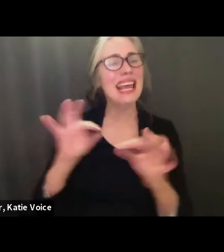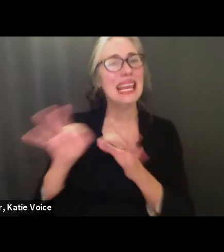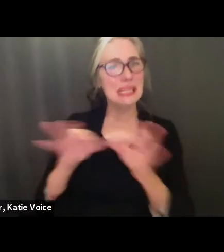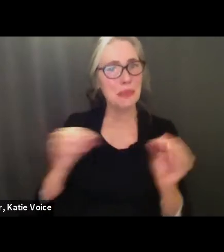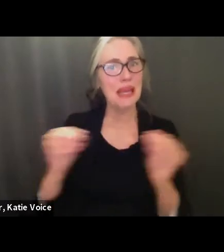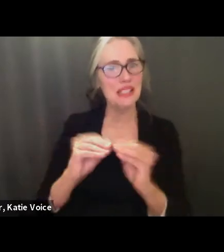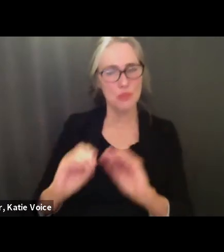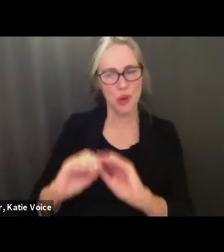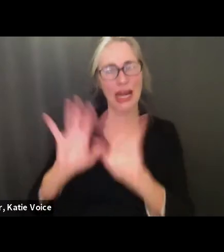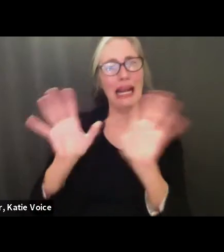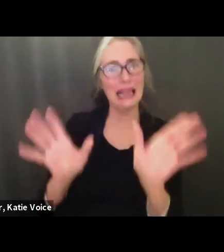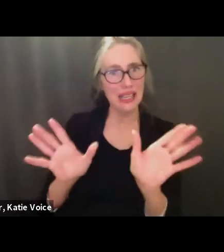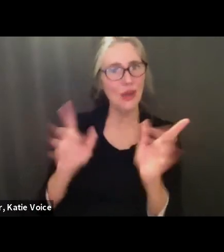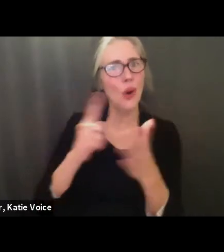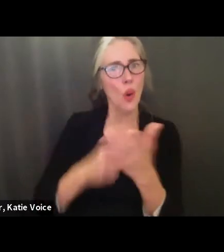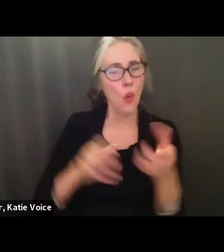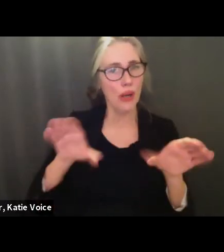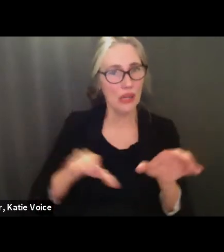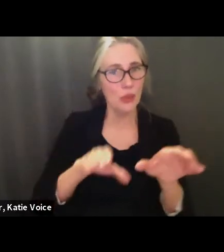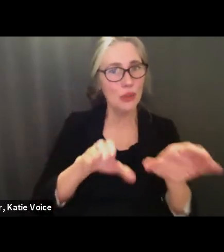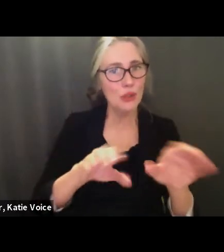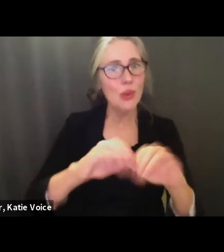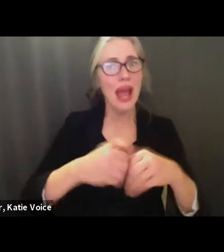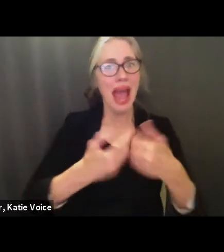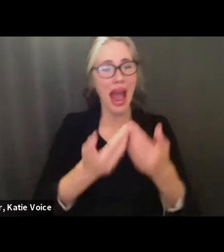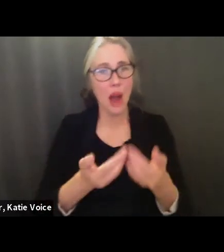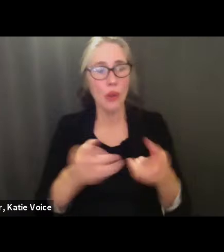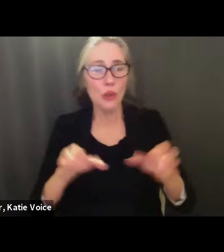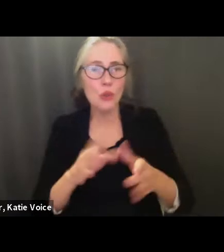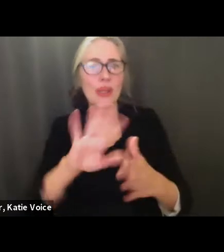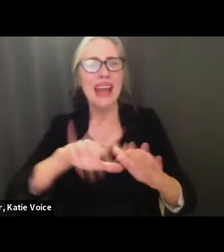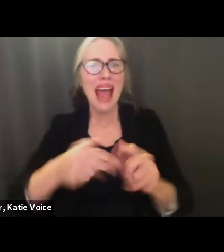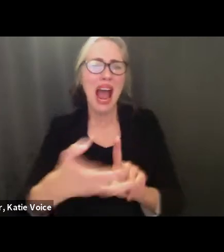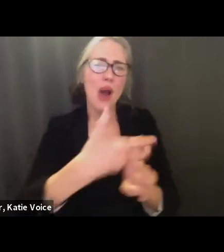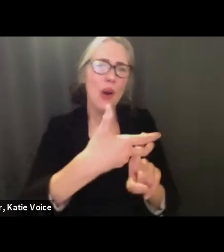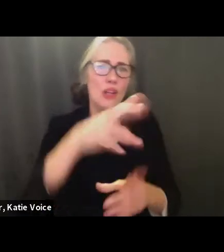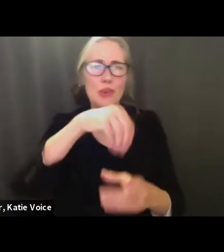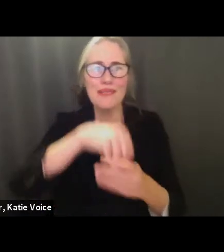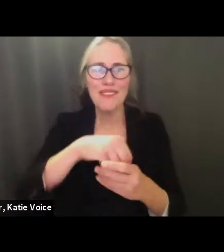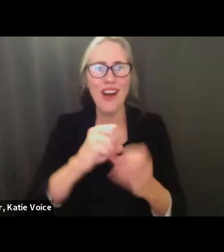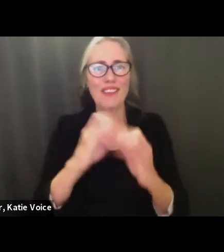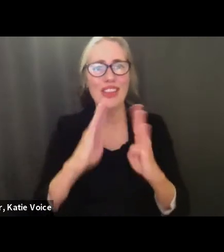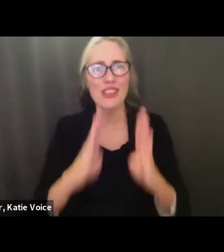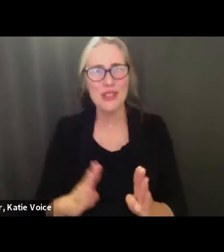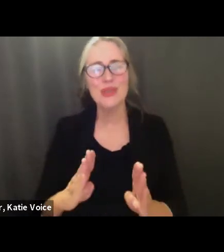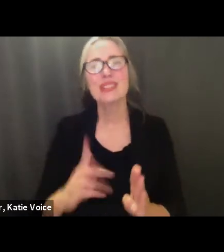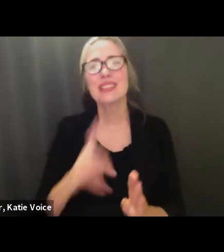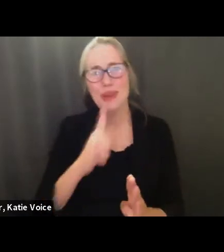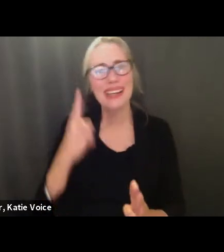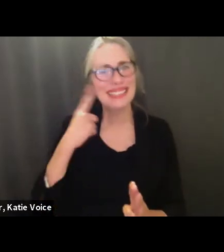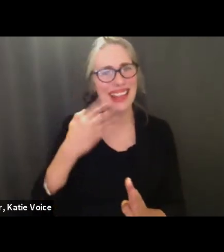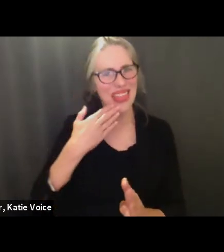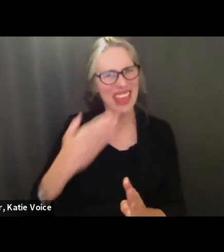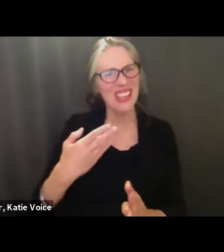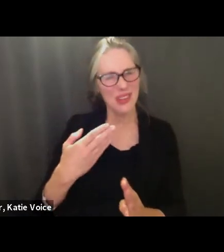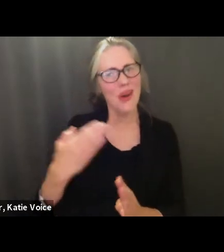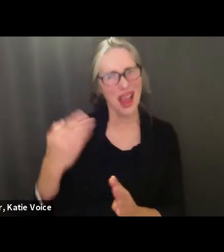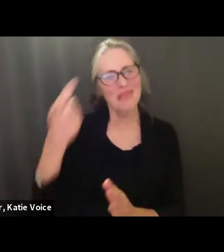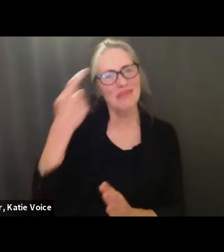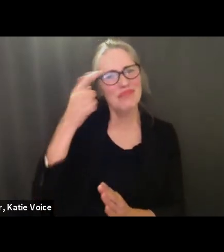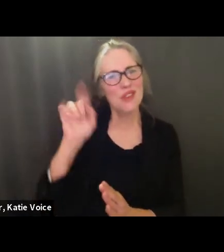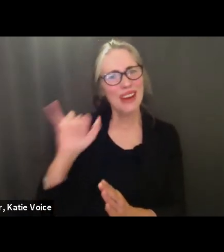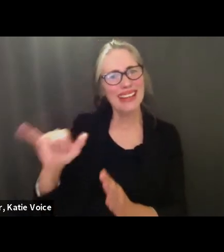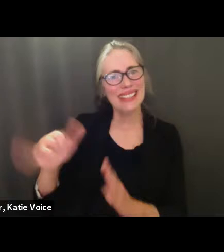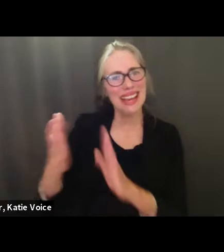it's going to actually do, how our students are going to be involved in that. So I just wanted to acknowledge that. Thank you. And Ms.